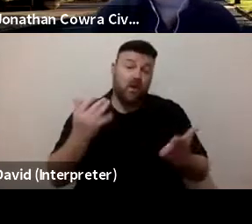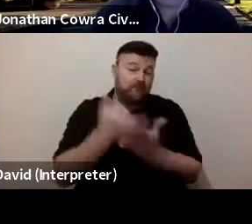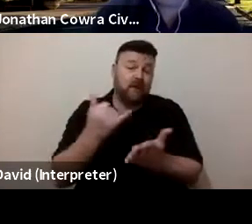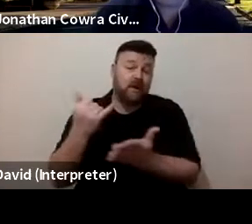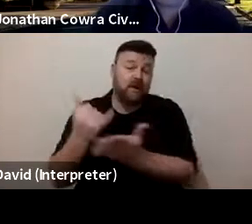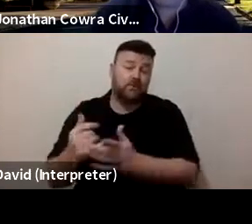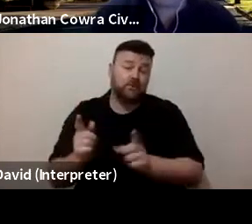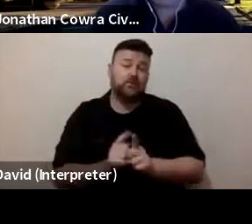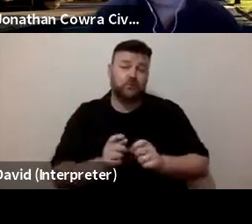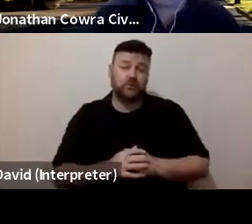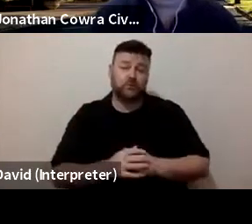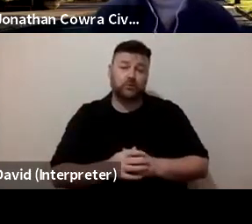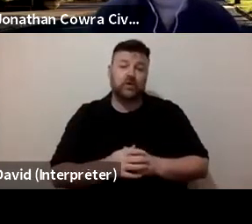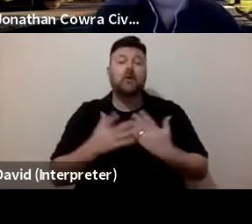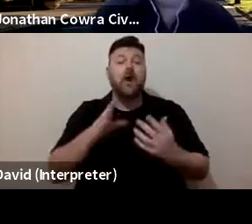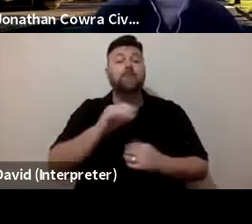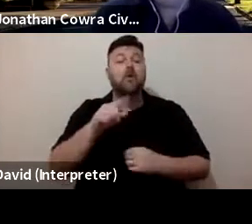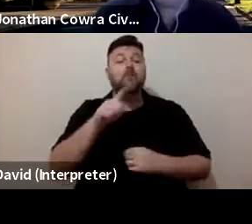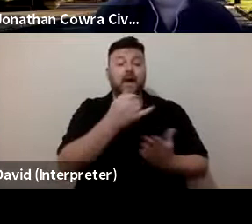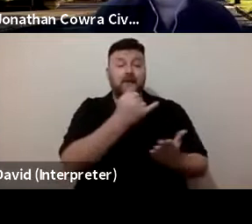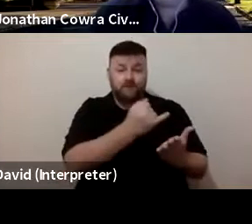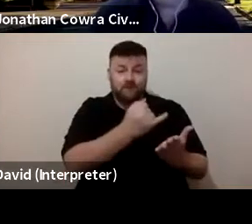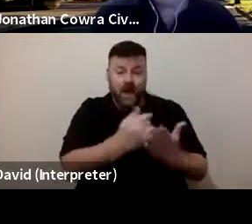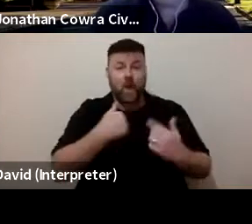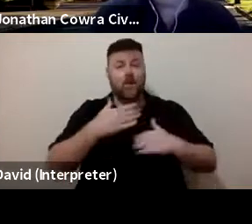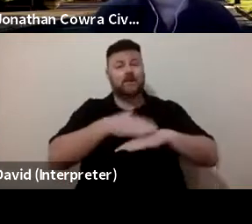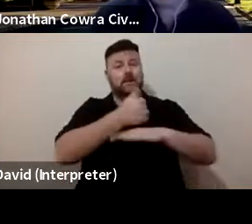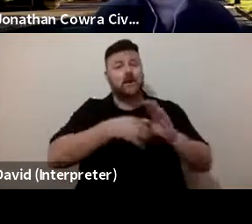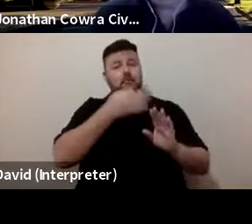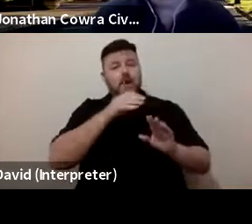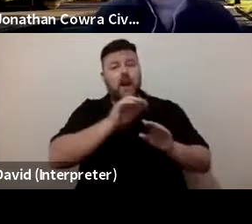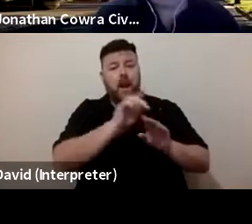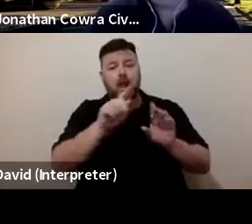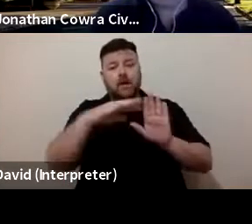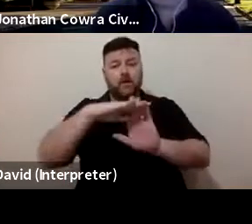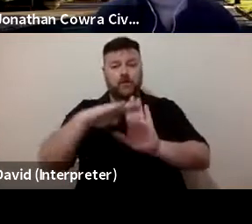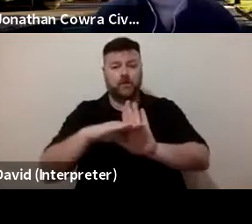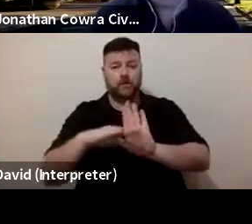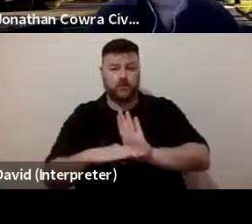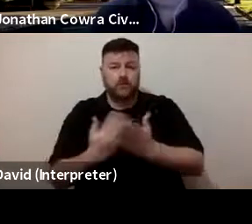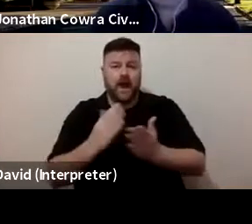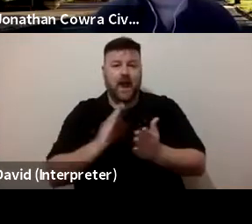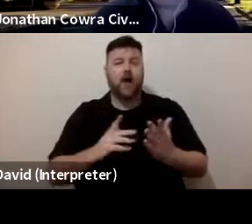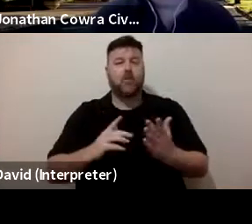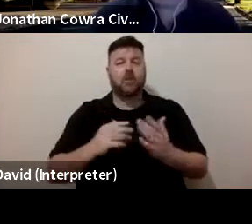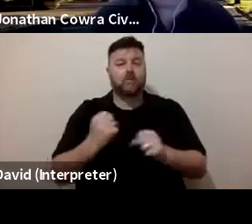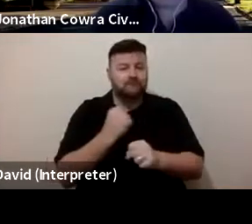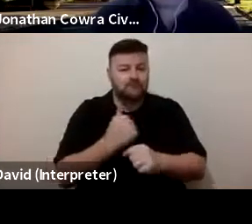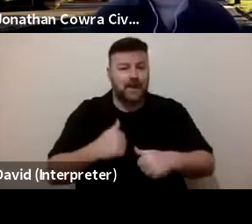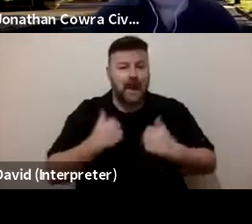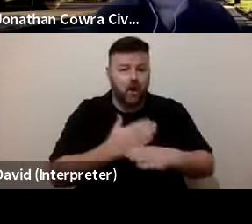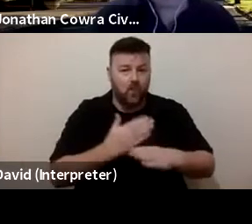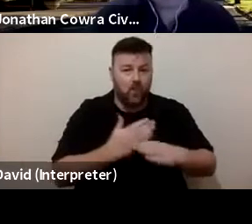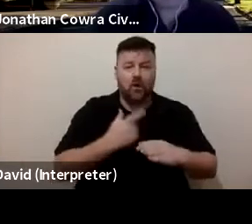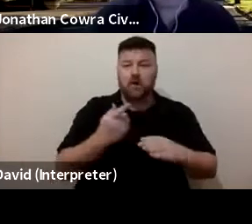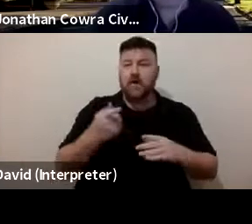we came up with a series of guiding principles about how we could then design our work and how we could help the teachers design their